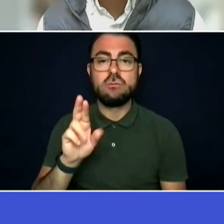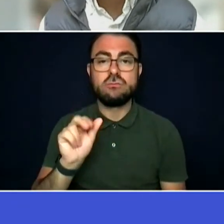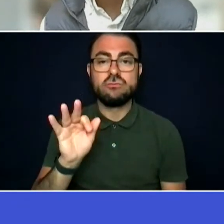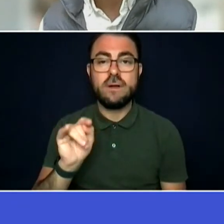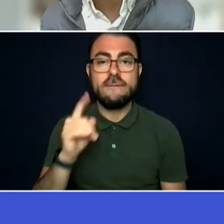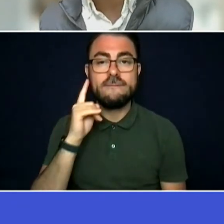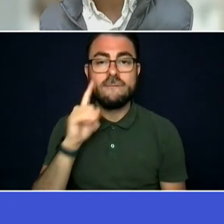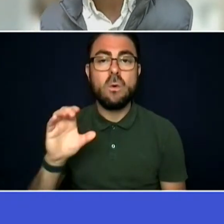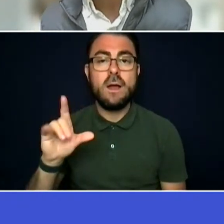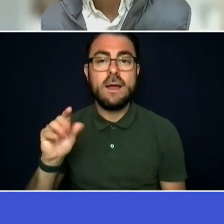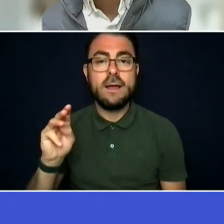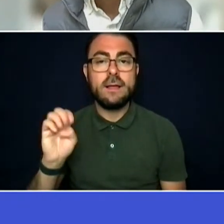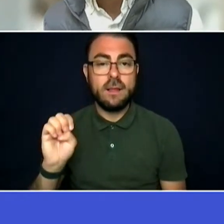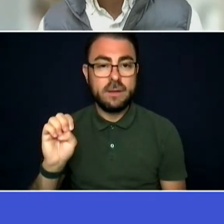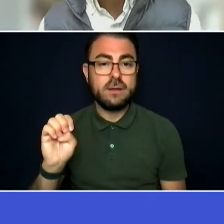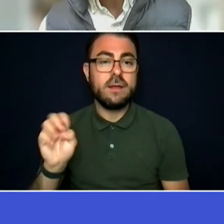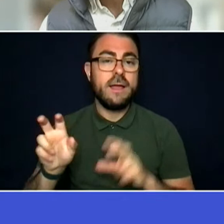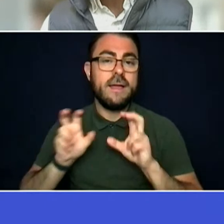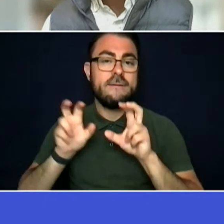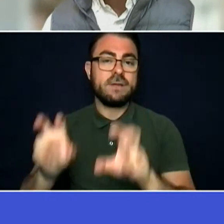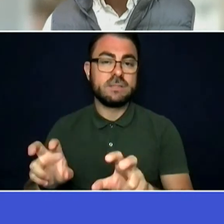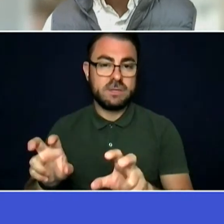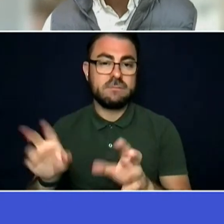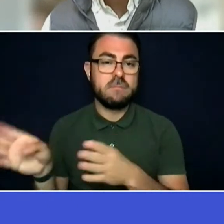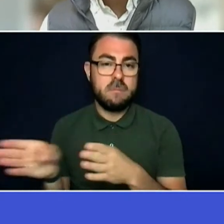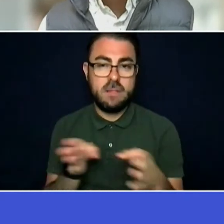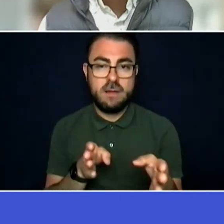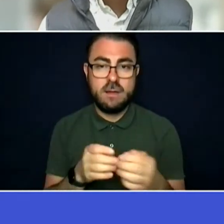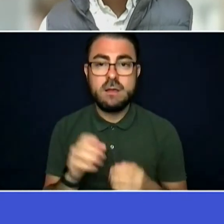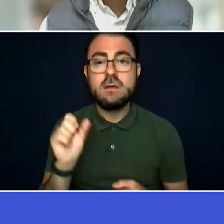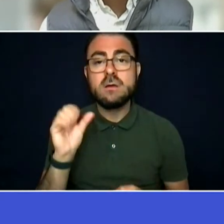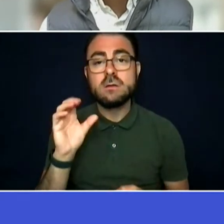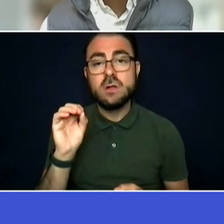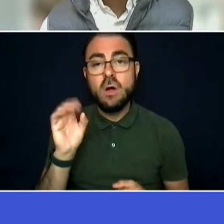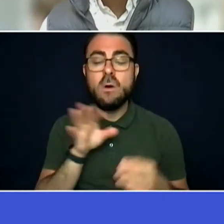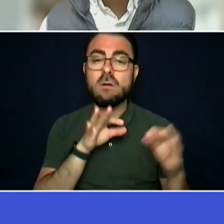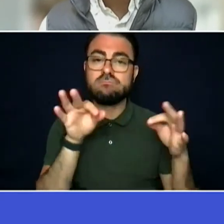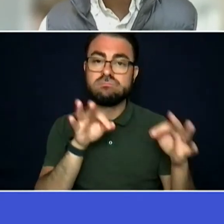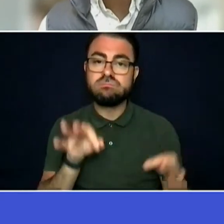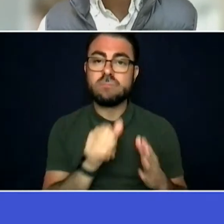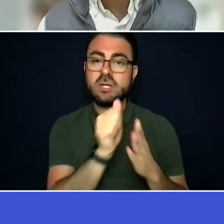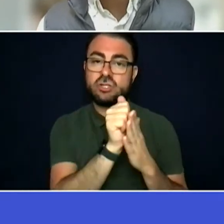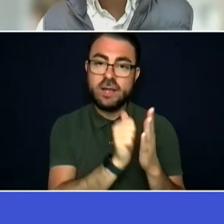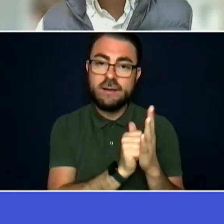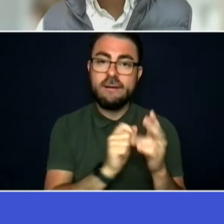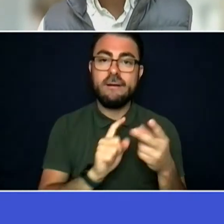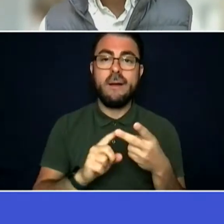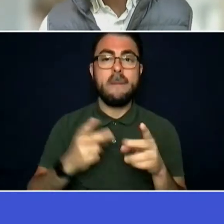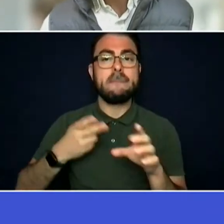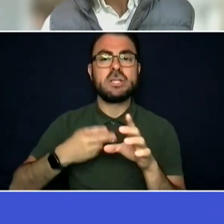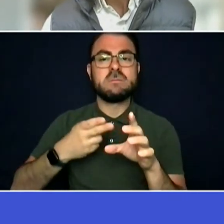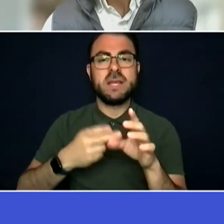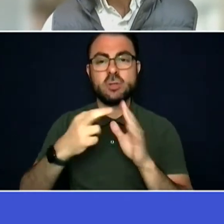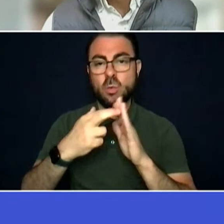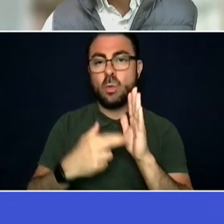our inaugural climate investment plan. And so I'm going to walk through the agenda and some participation guidelines here in a